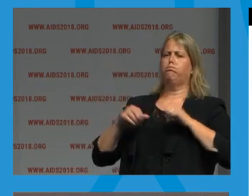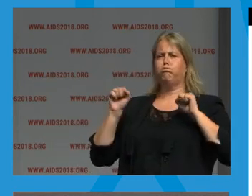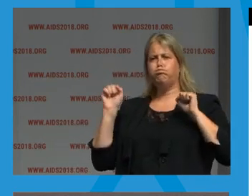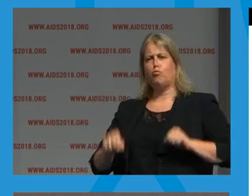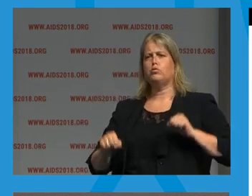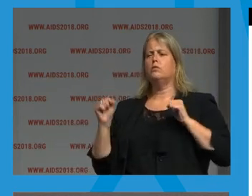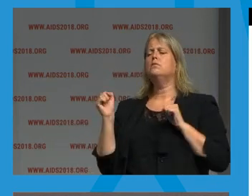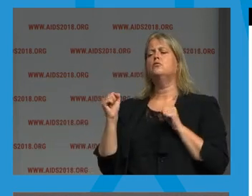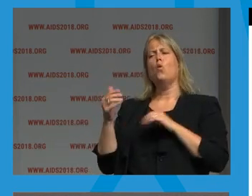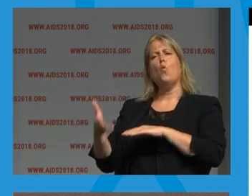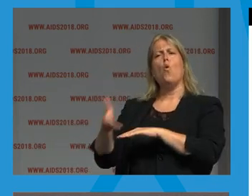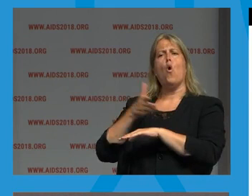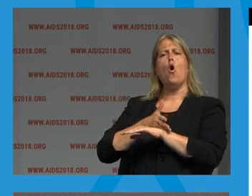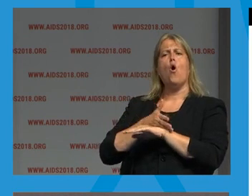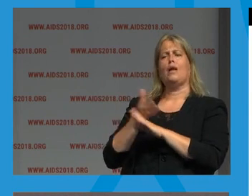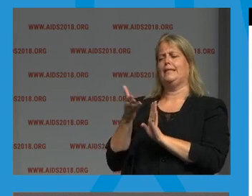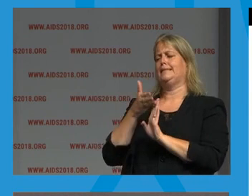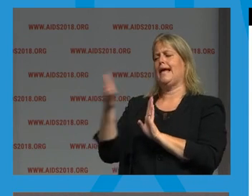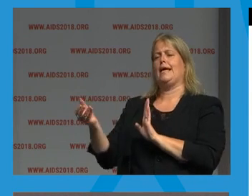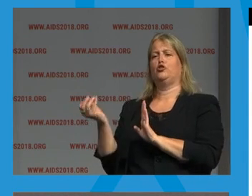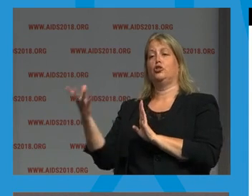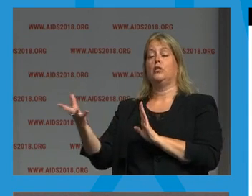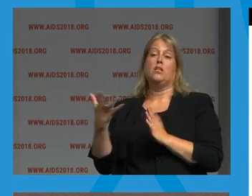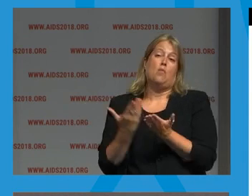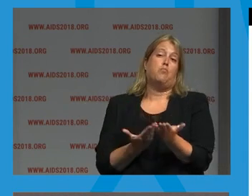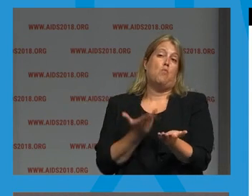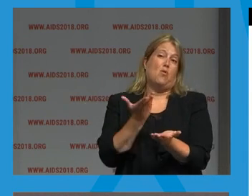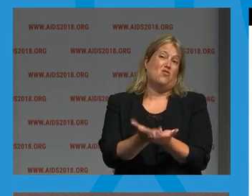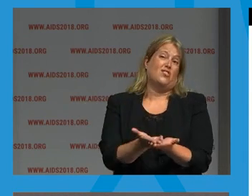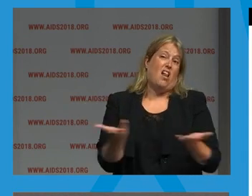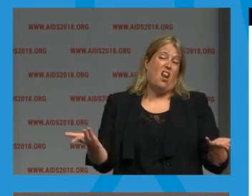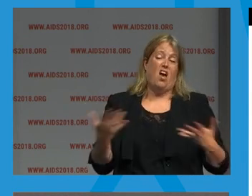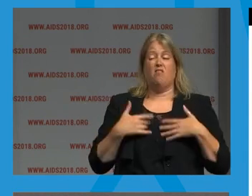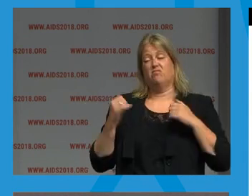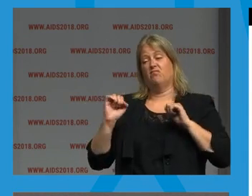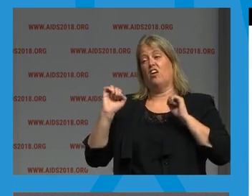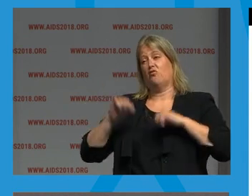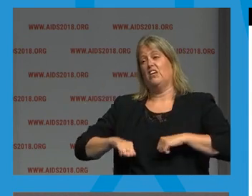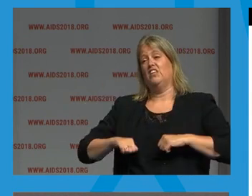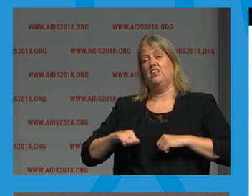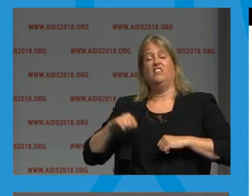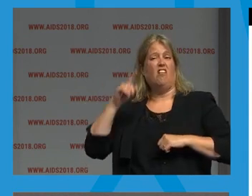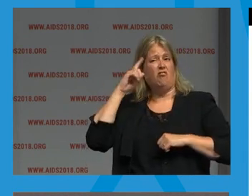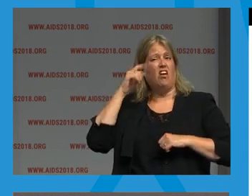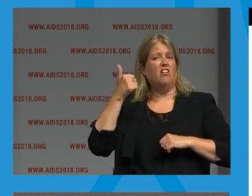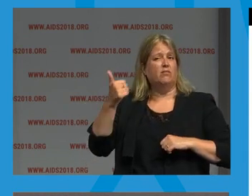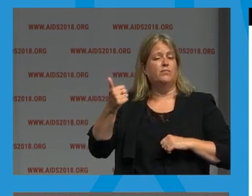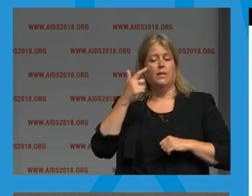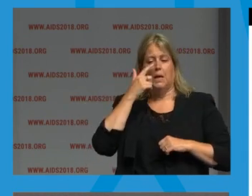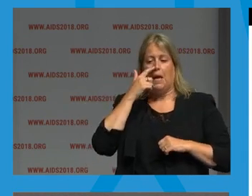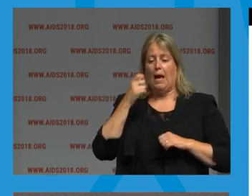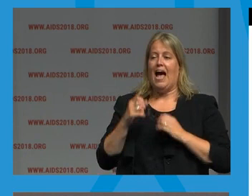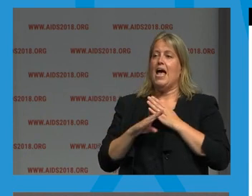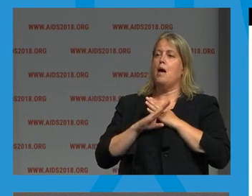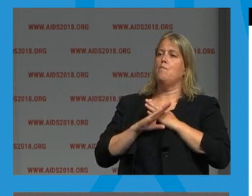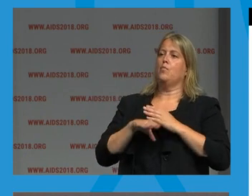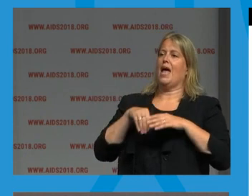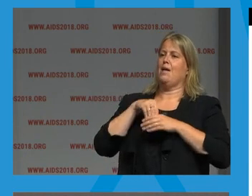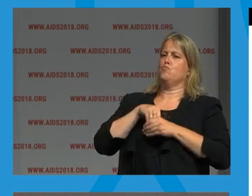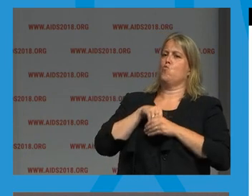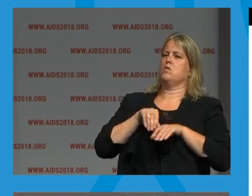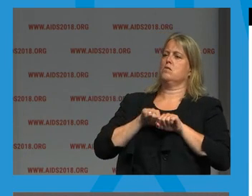of viremia, the proposal is, and I totally agree with this as a high likelihood, that immune complexes were